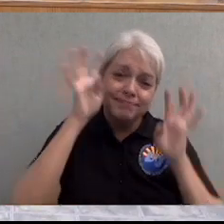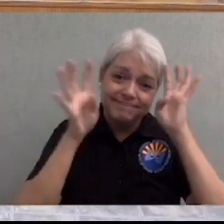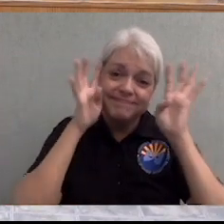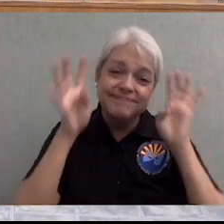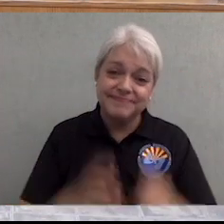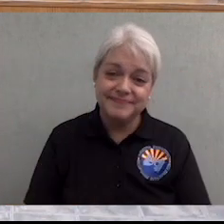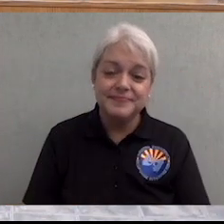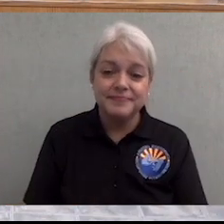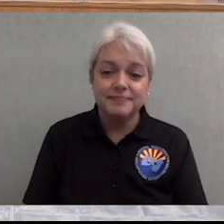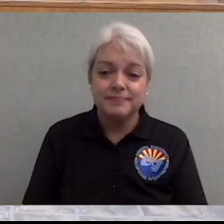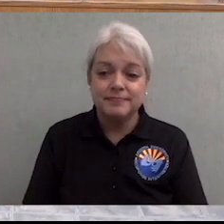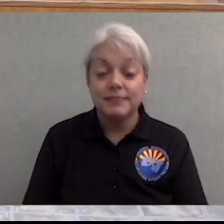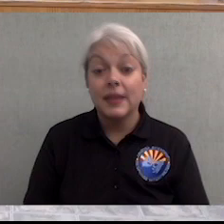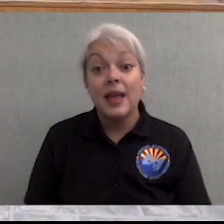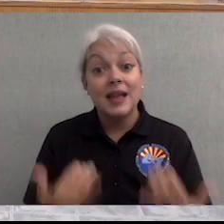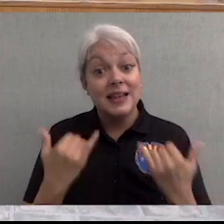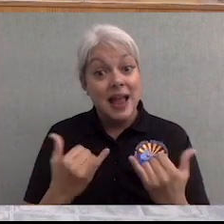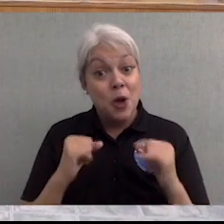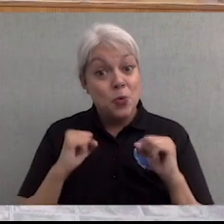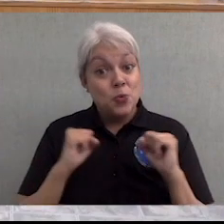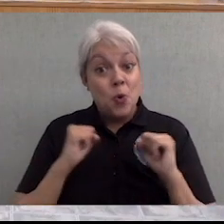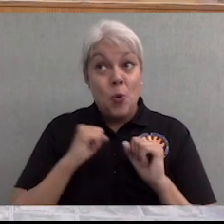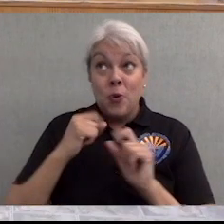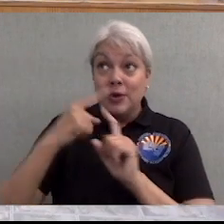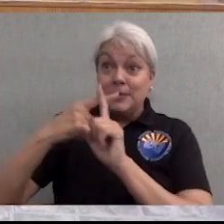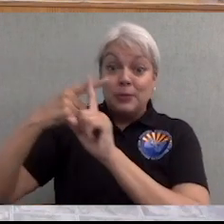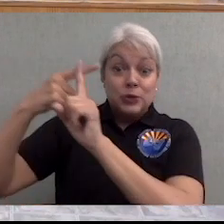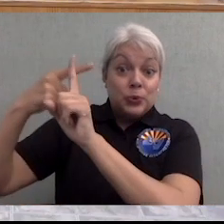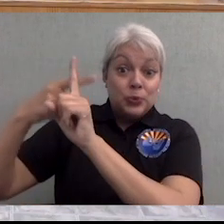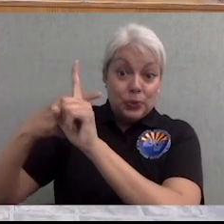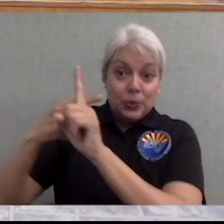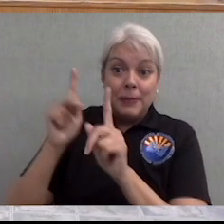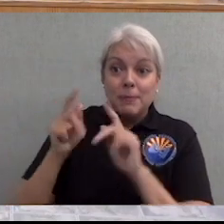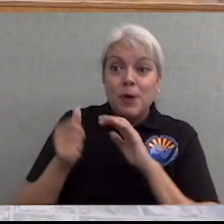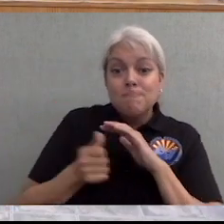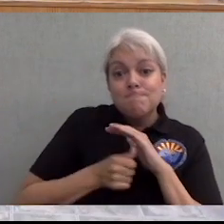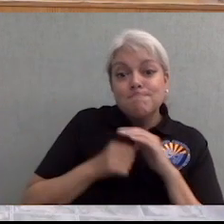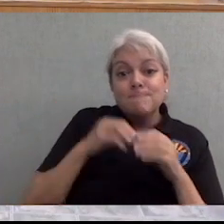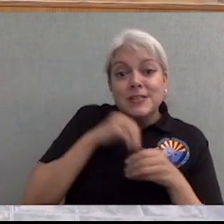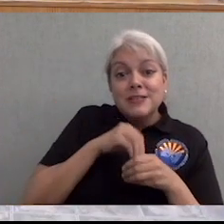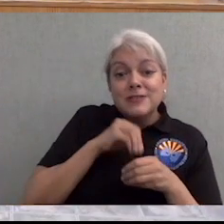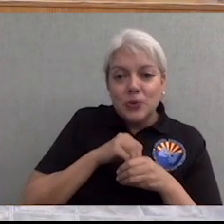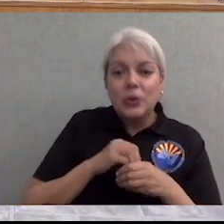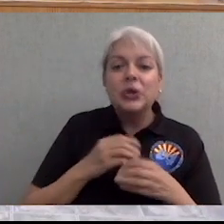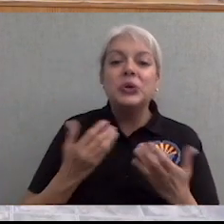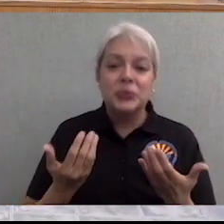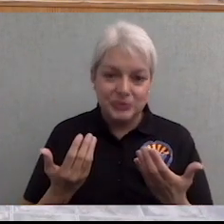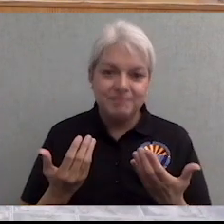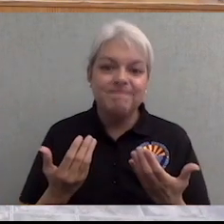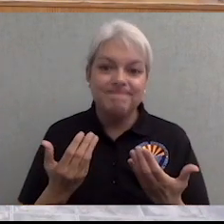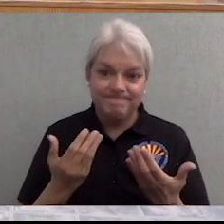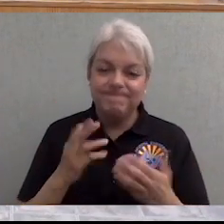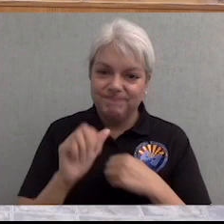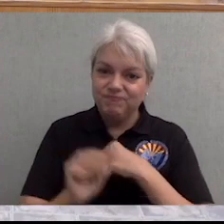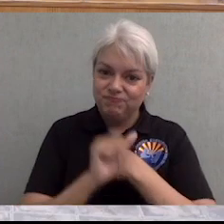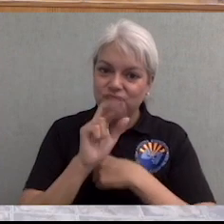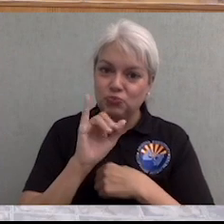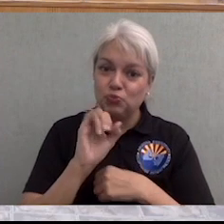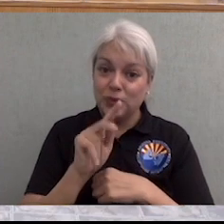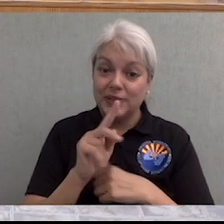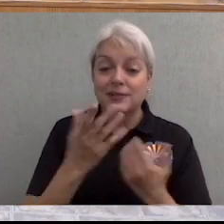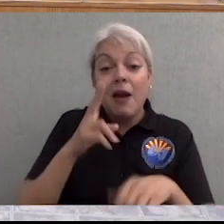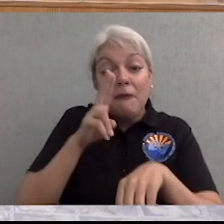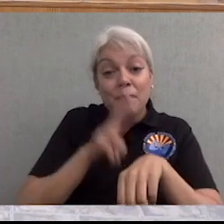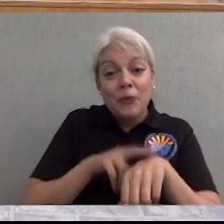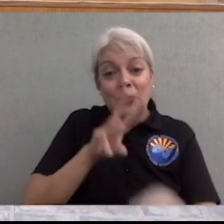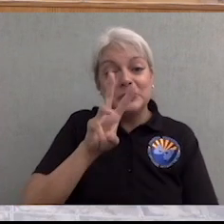we're doing more things indoors, that seems to be what's happening. Obviously, places like Wisconsin is a lot colder there, so they've seen this much faster than us